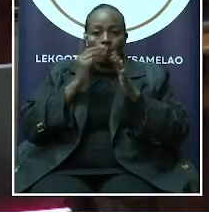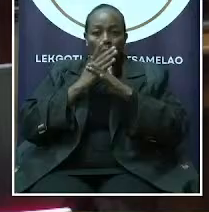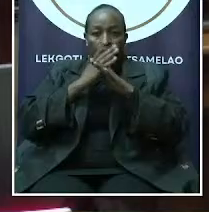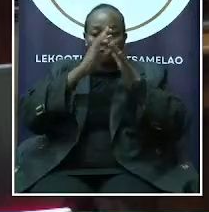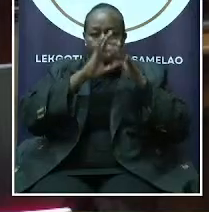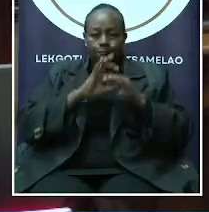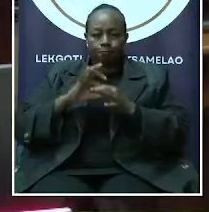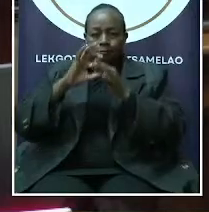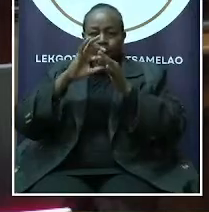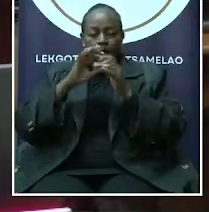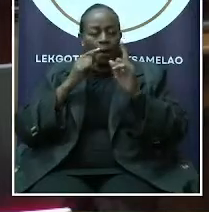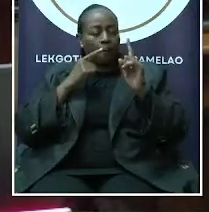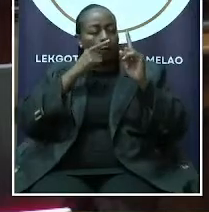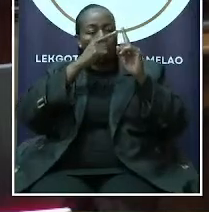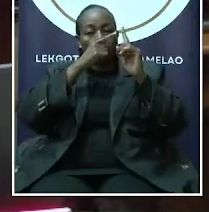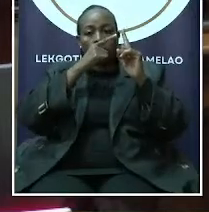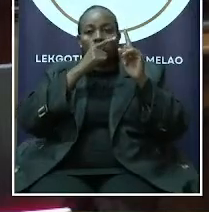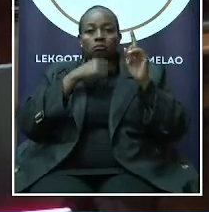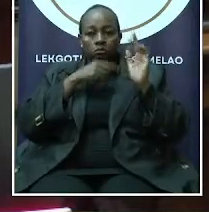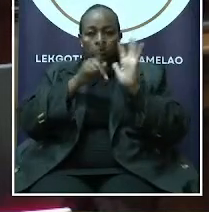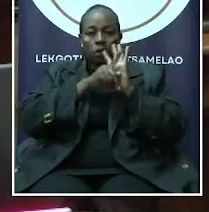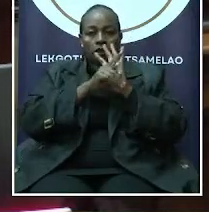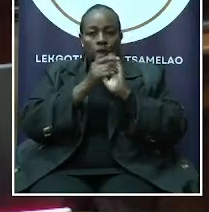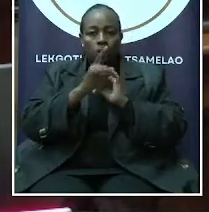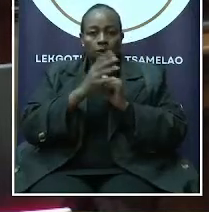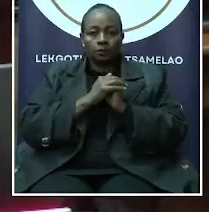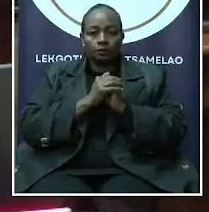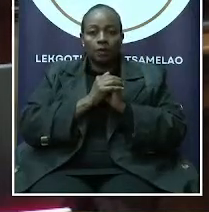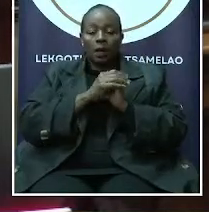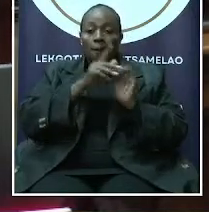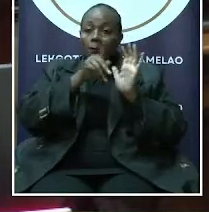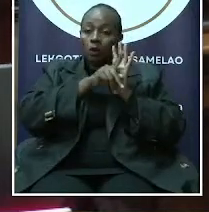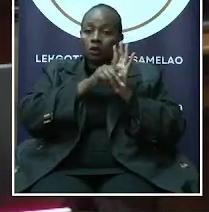What is the purpose of this policy? The policy will seek